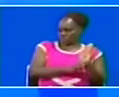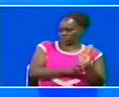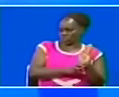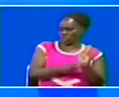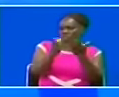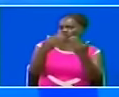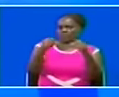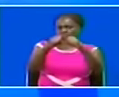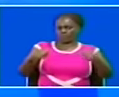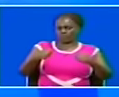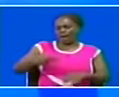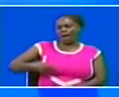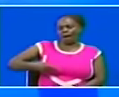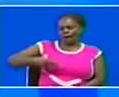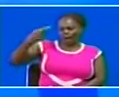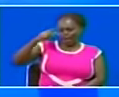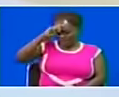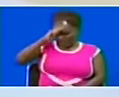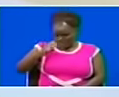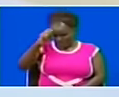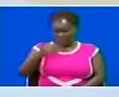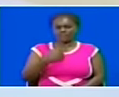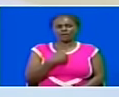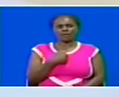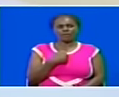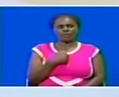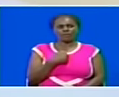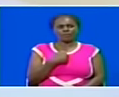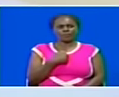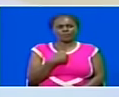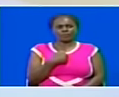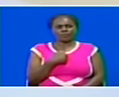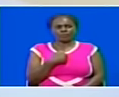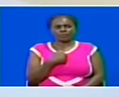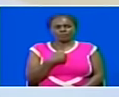is held with high esteem. Appealing to all parties